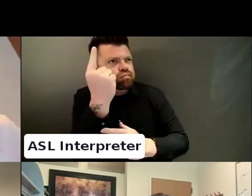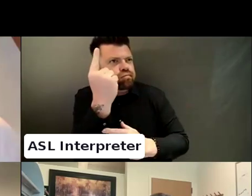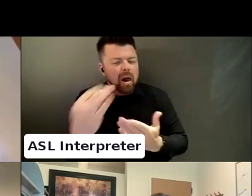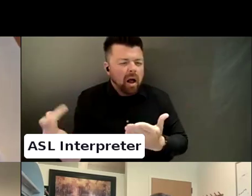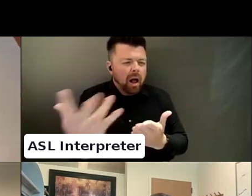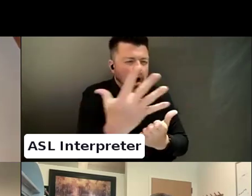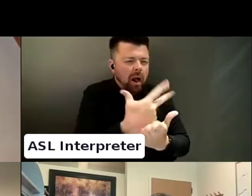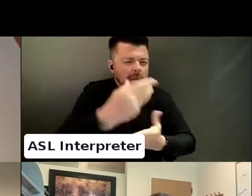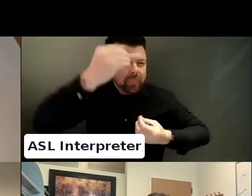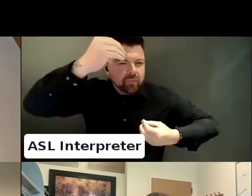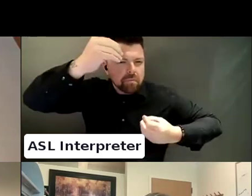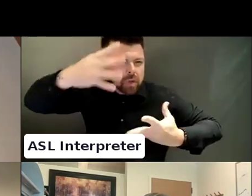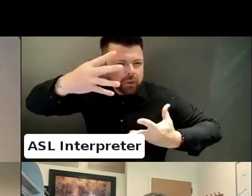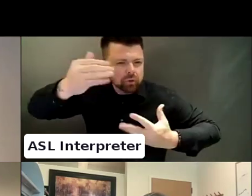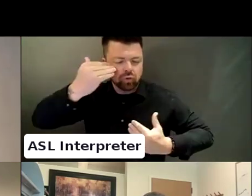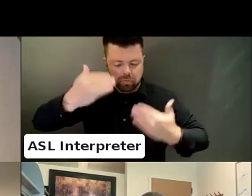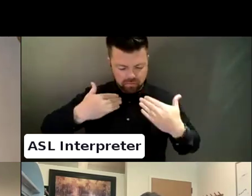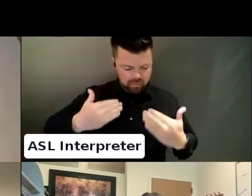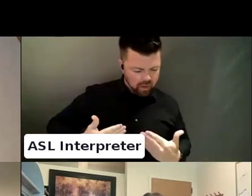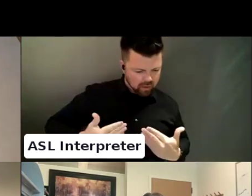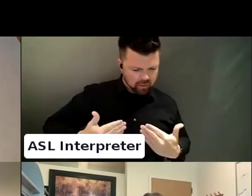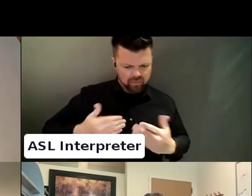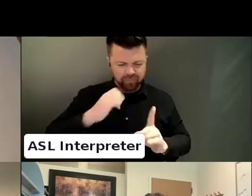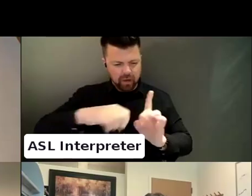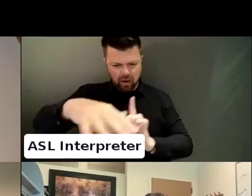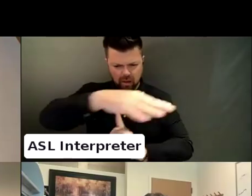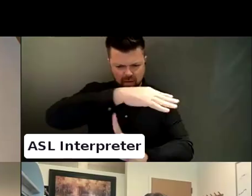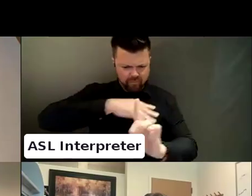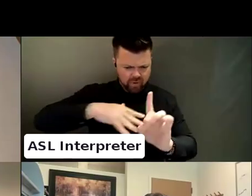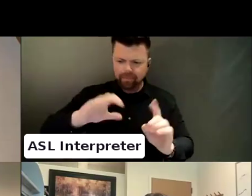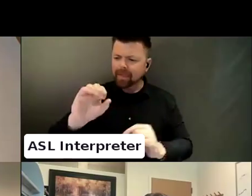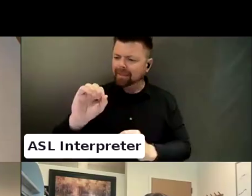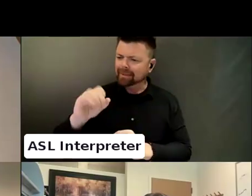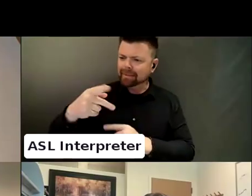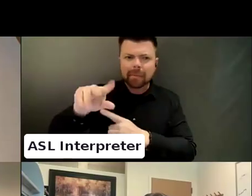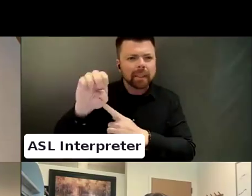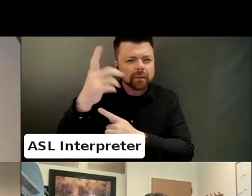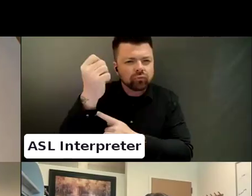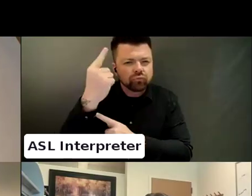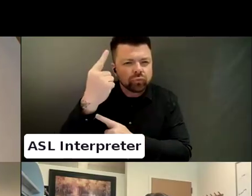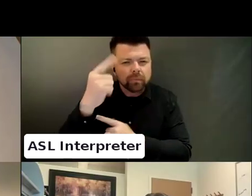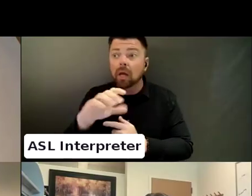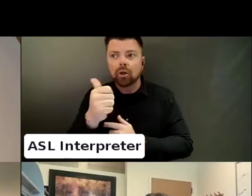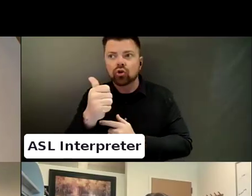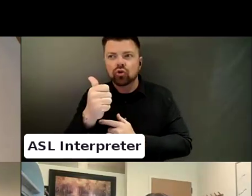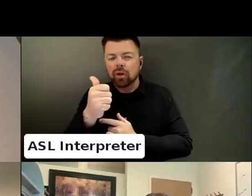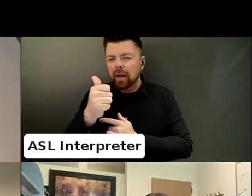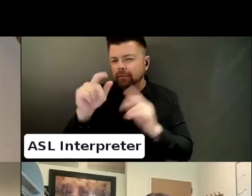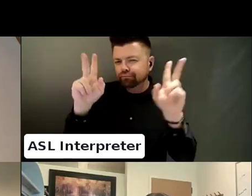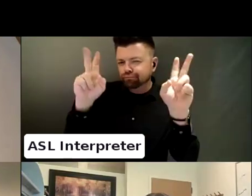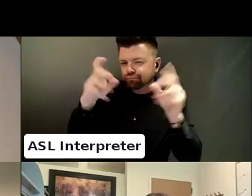talking, because knowing where your body in space is a huge leap. But what about other internal functions that,